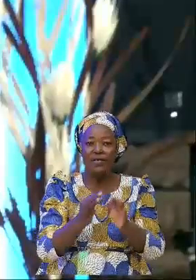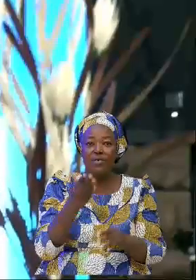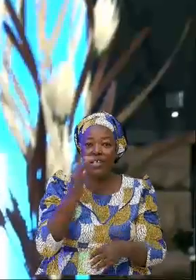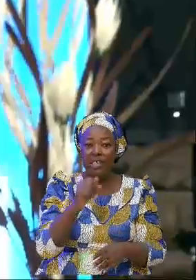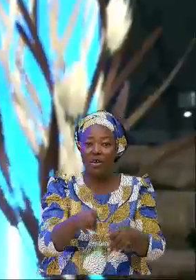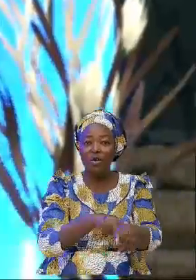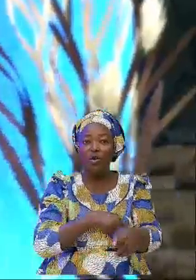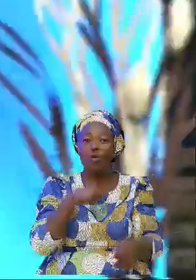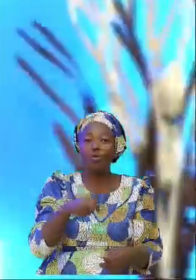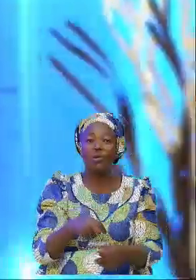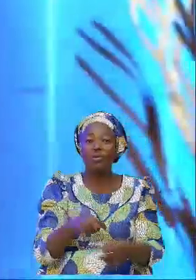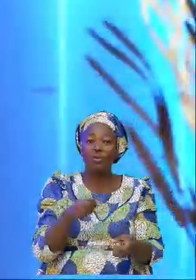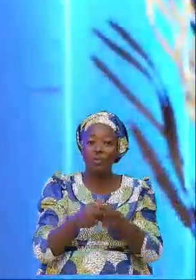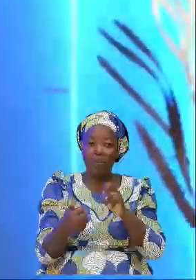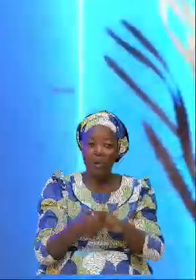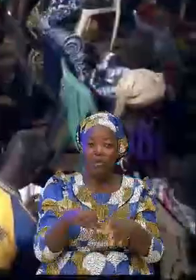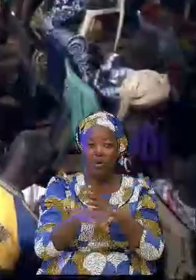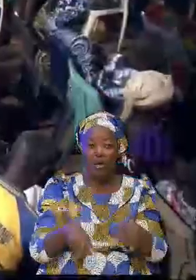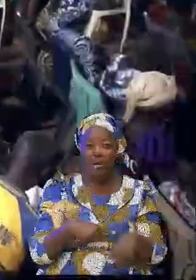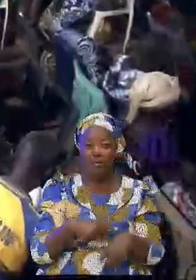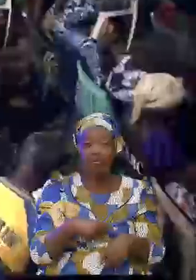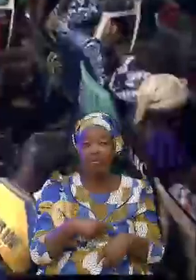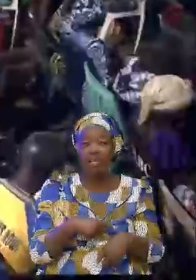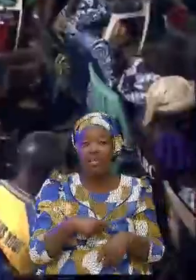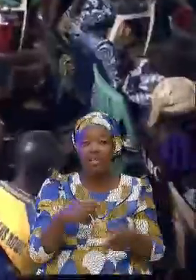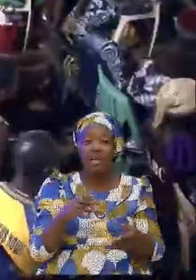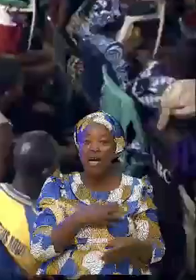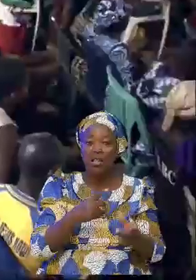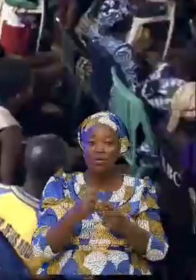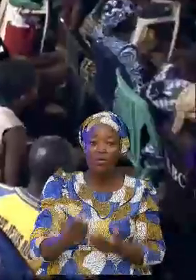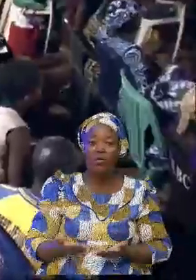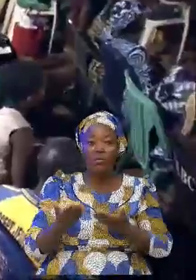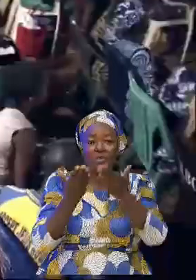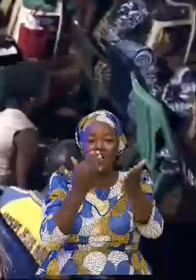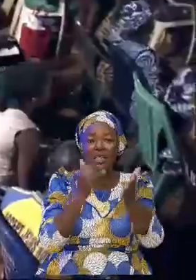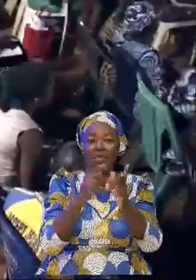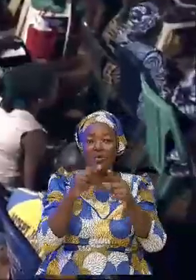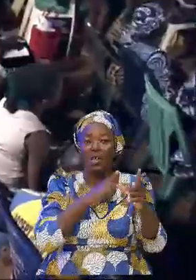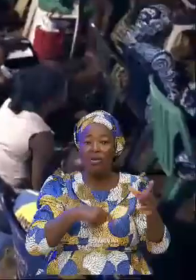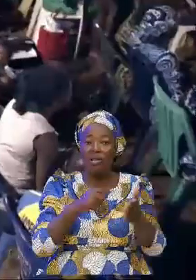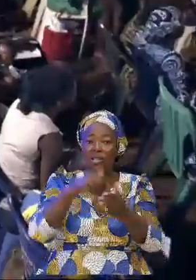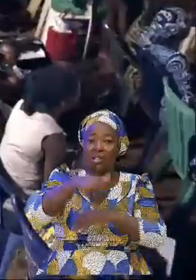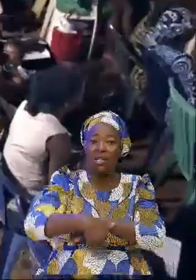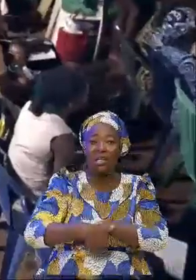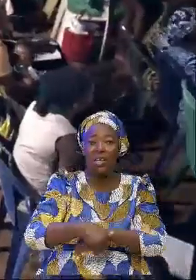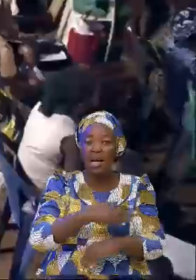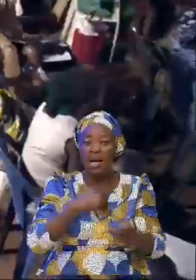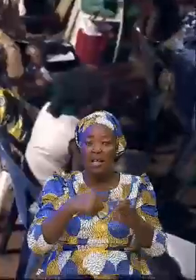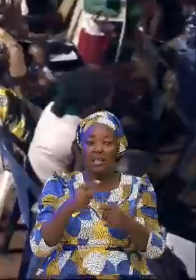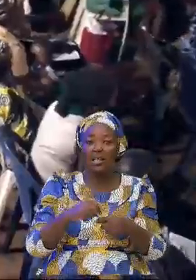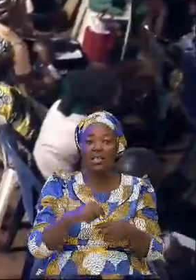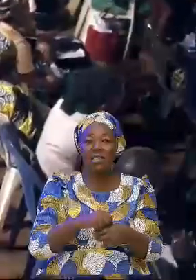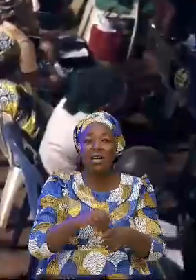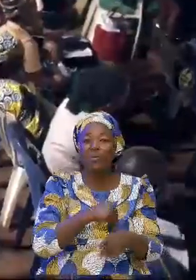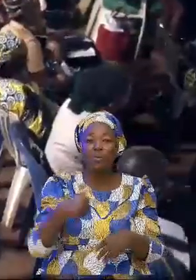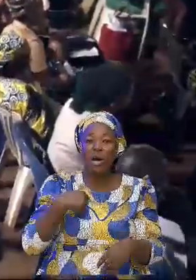done. If there's a long-standing problem, And then you present it to the Lord